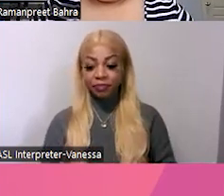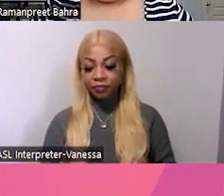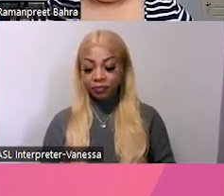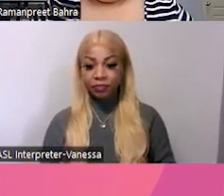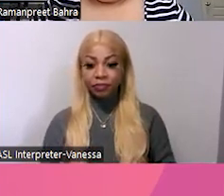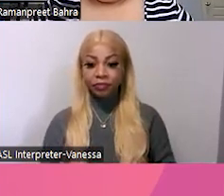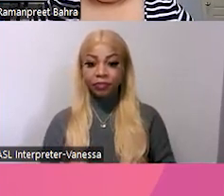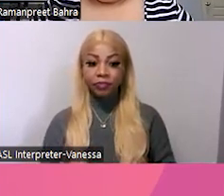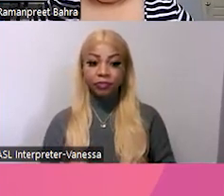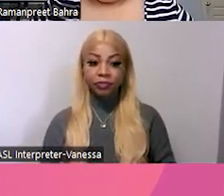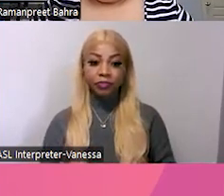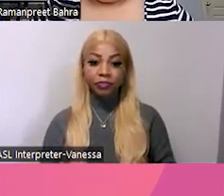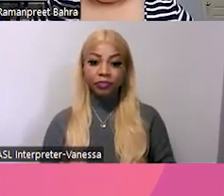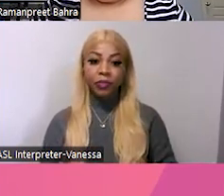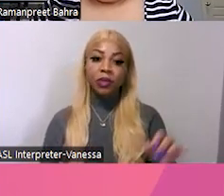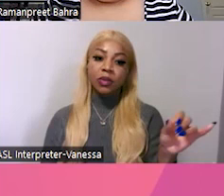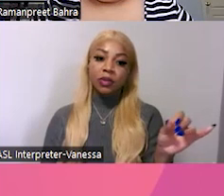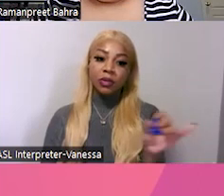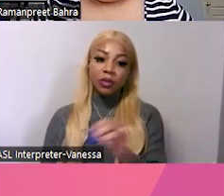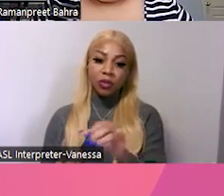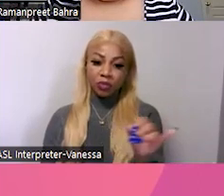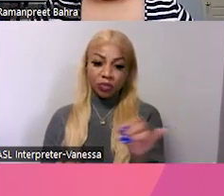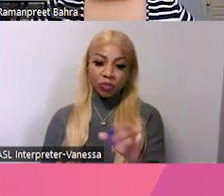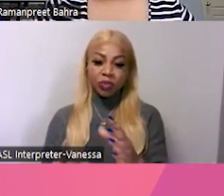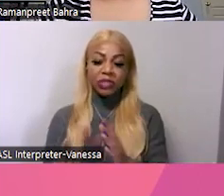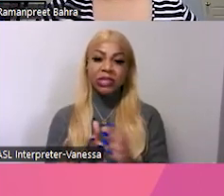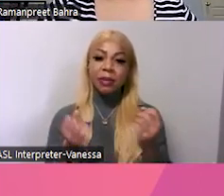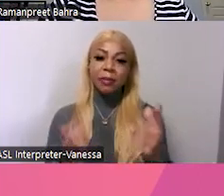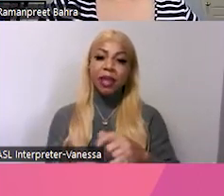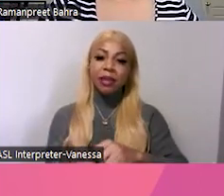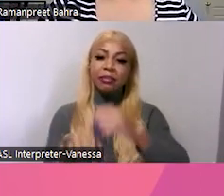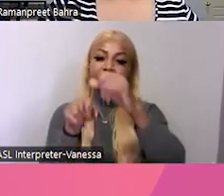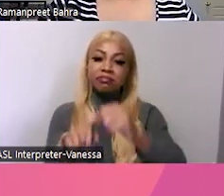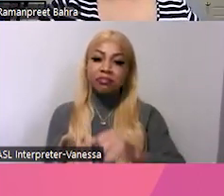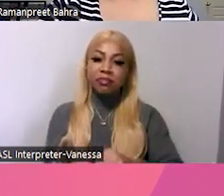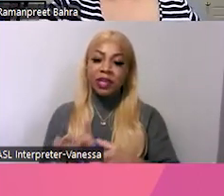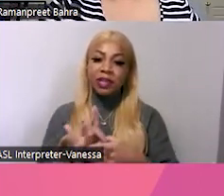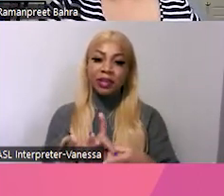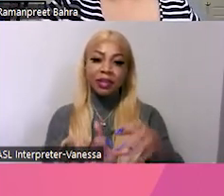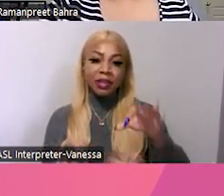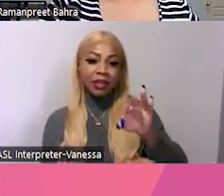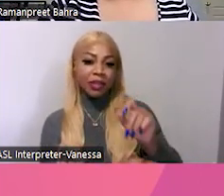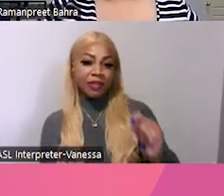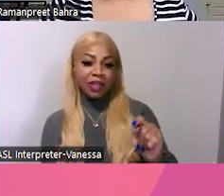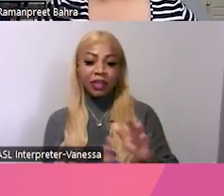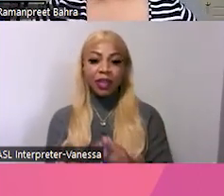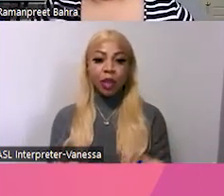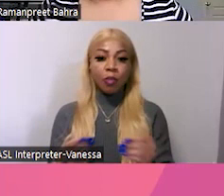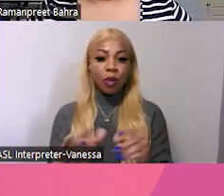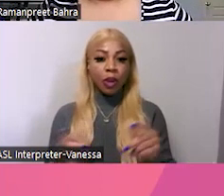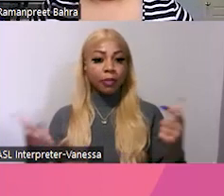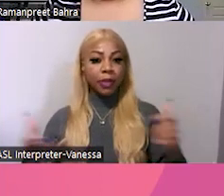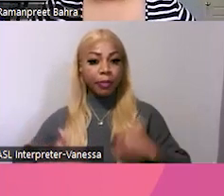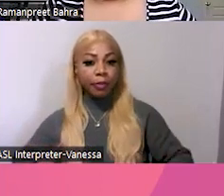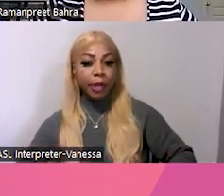We also tend to avoid terms that talk around fat, like larger body or, chubby